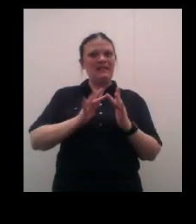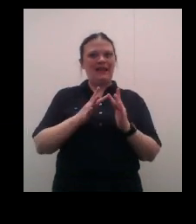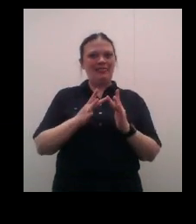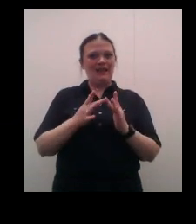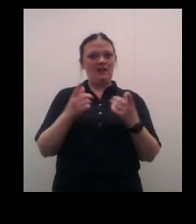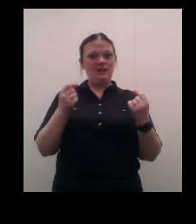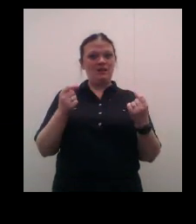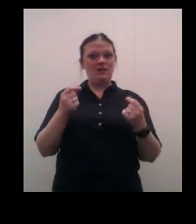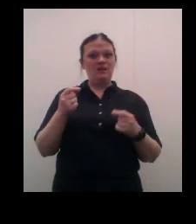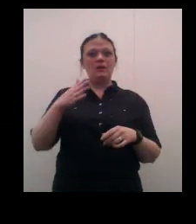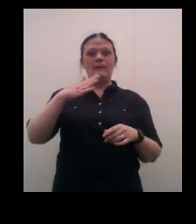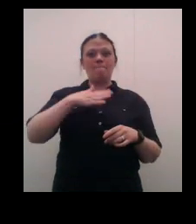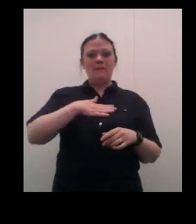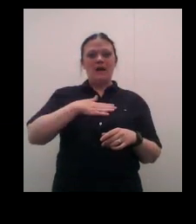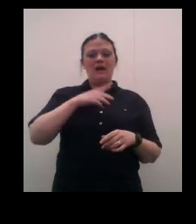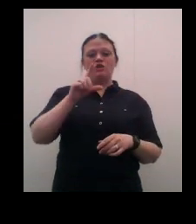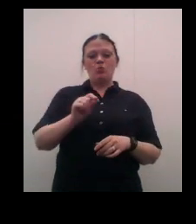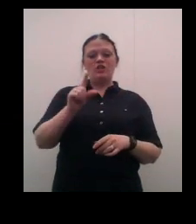to do is go to